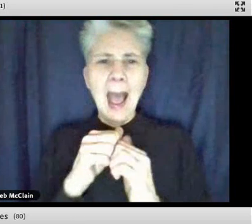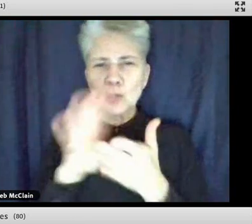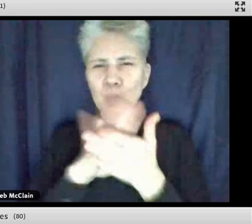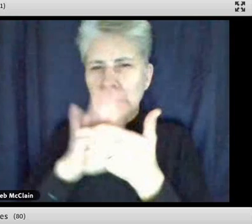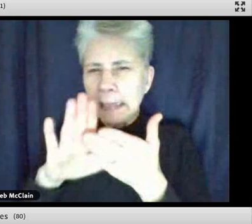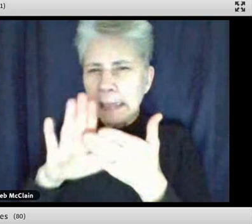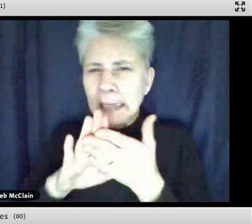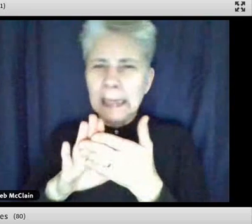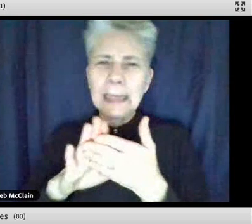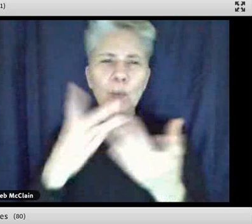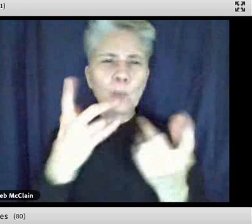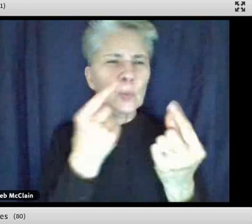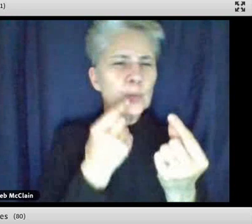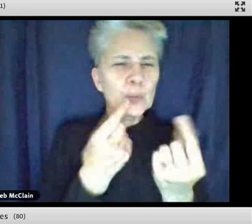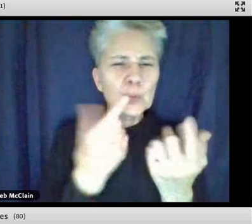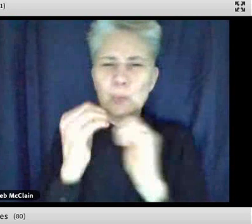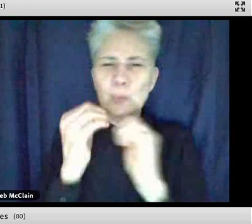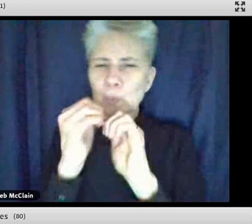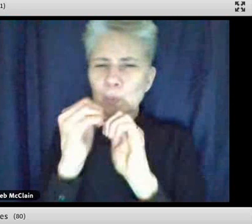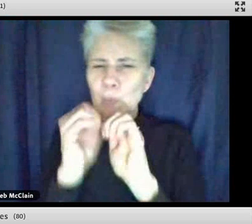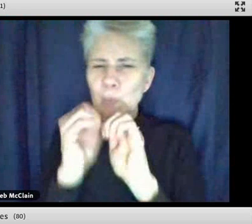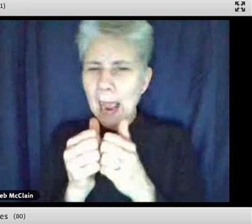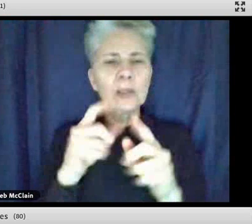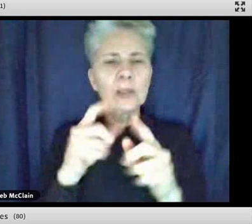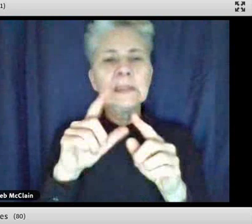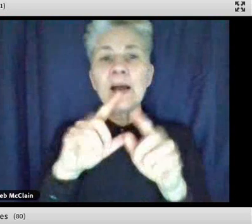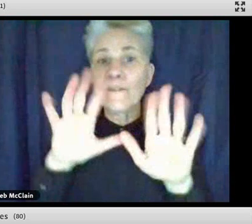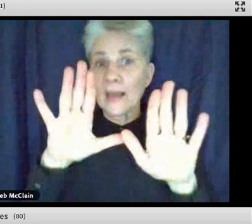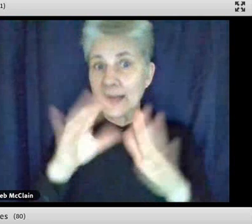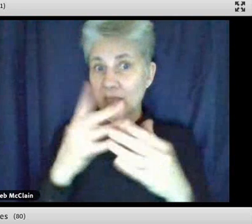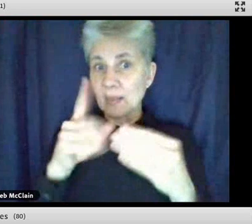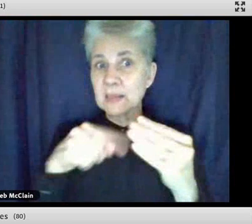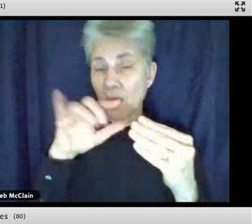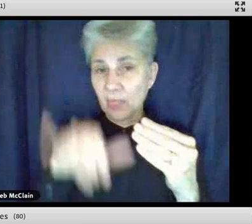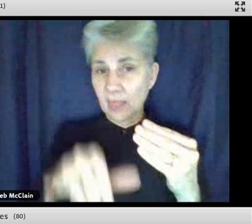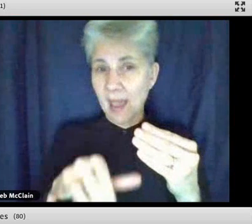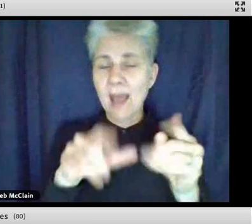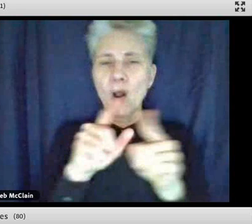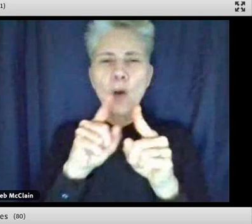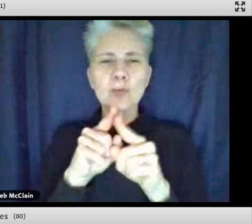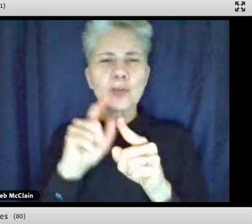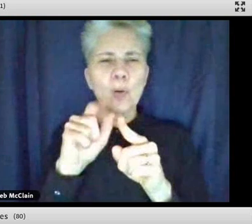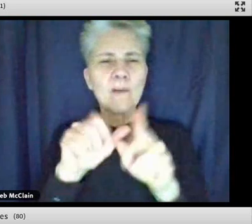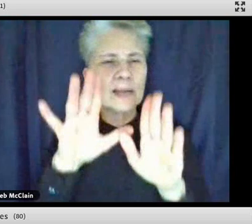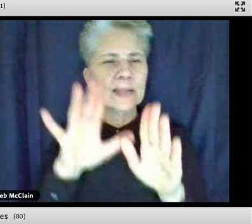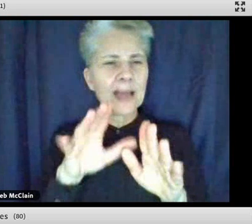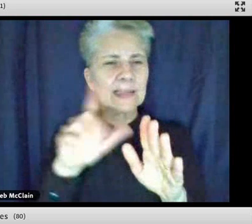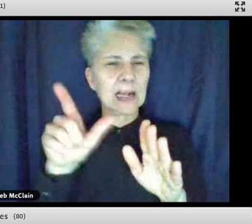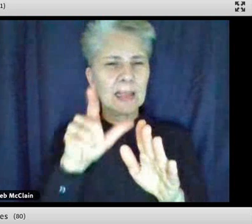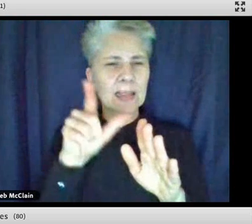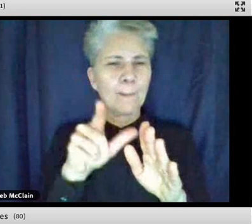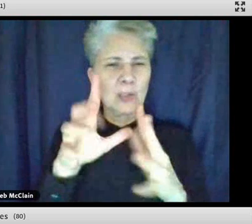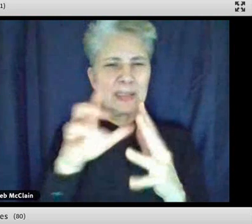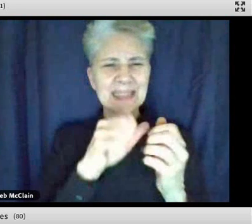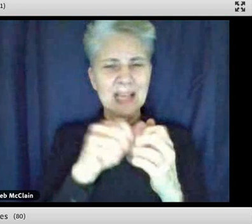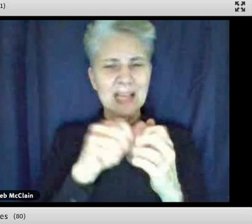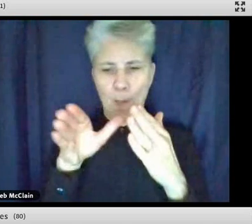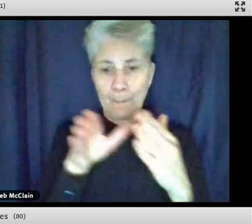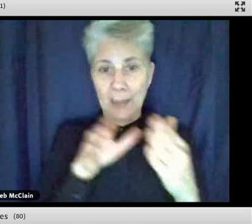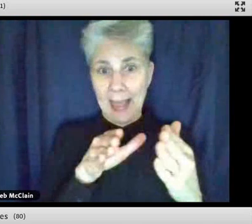you do. There's some fantastic things on that site. There's a fantastic librarian's disaster planning and